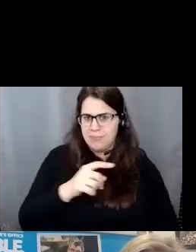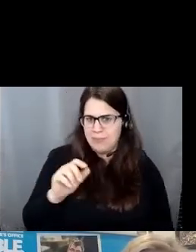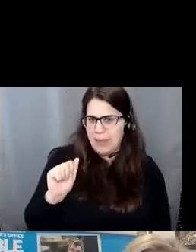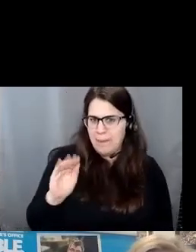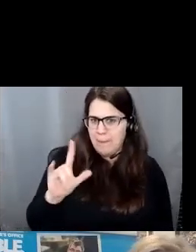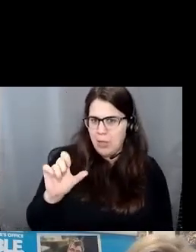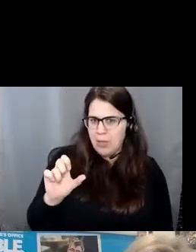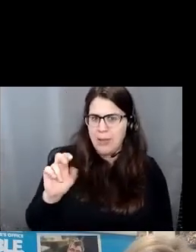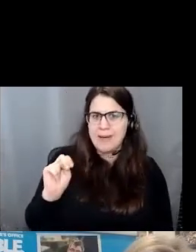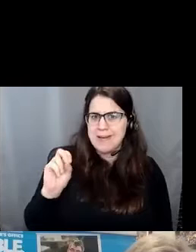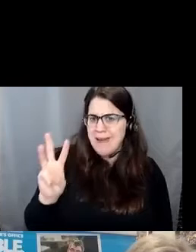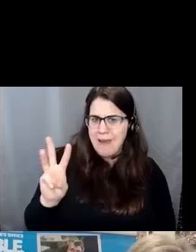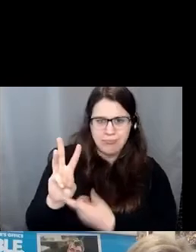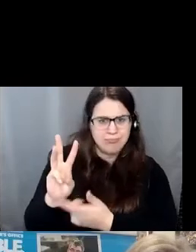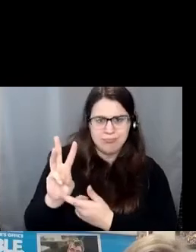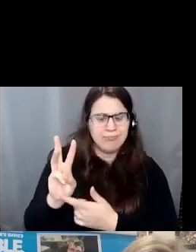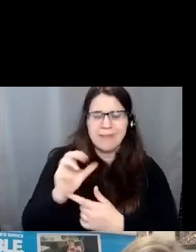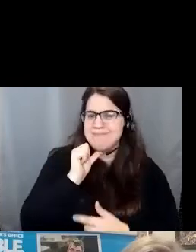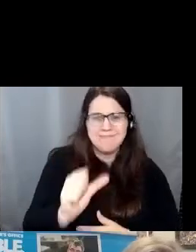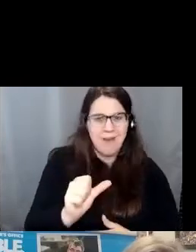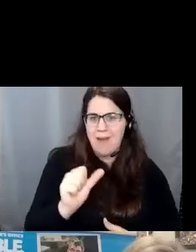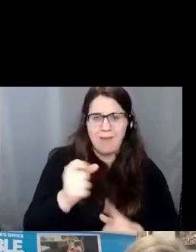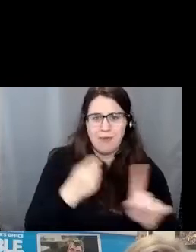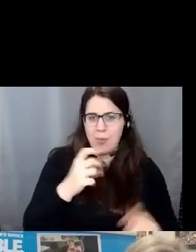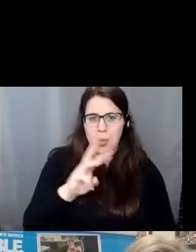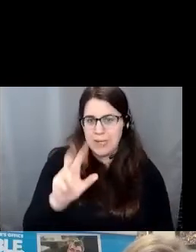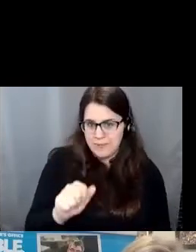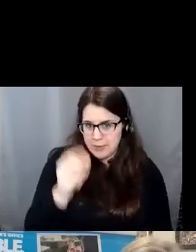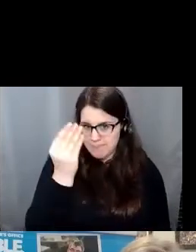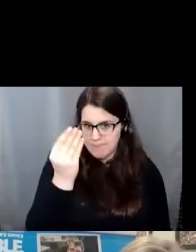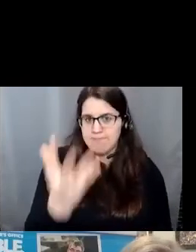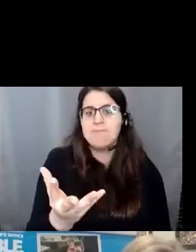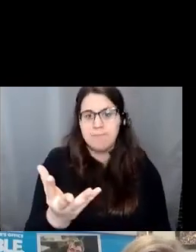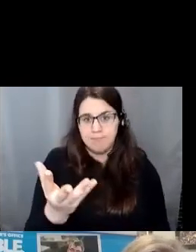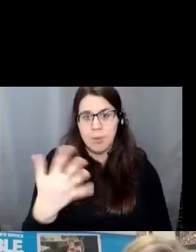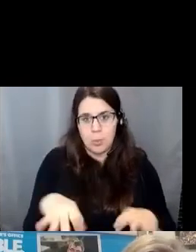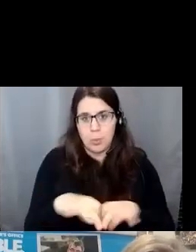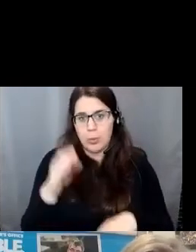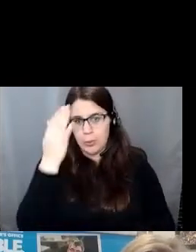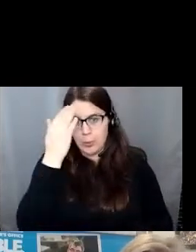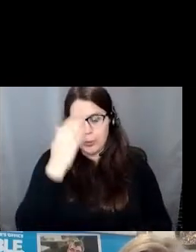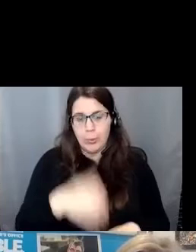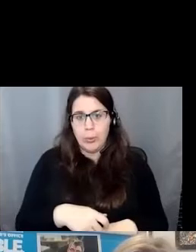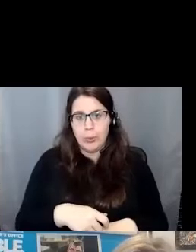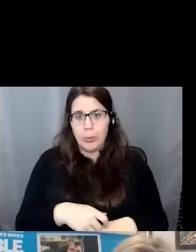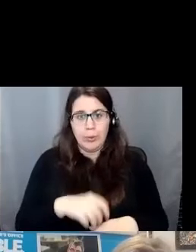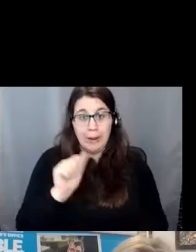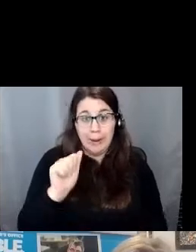Now. That is not West Virginia's plan, and it's just important for folks to know that there definitely is a difference.